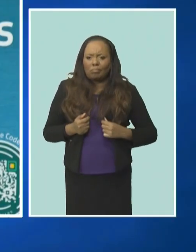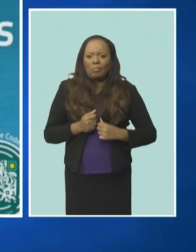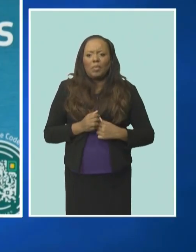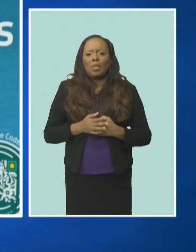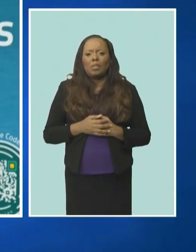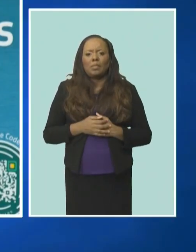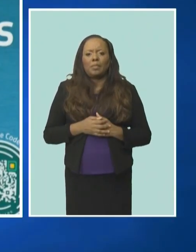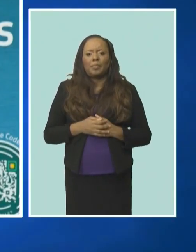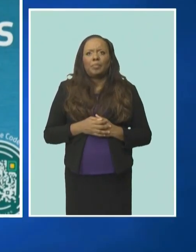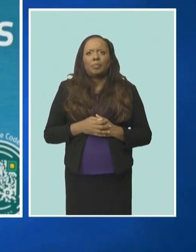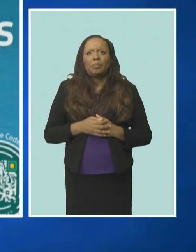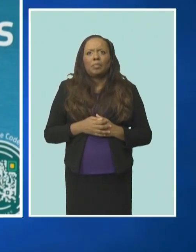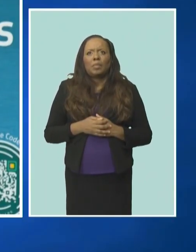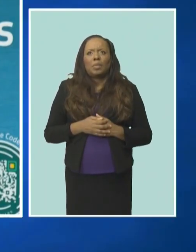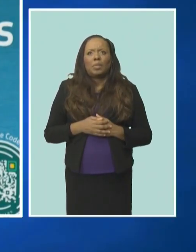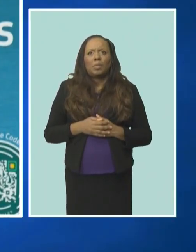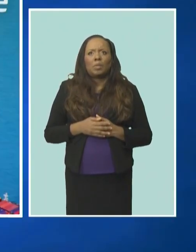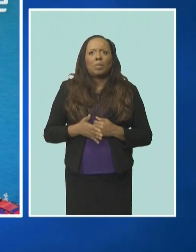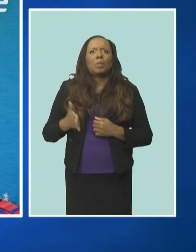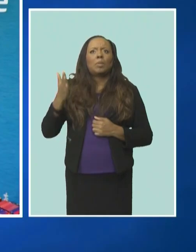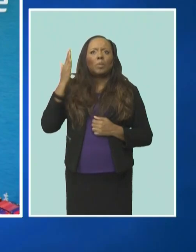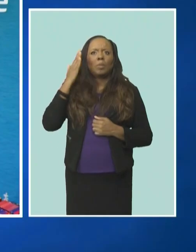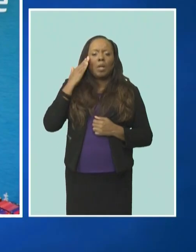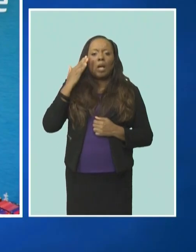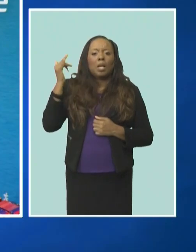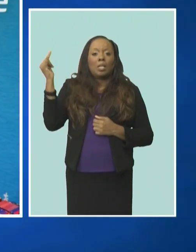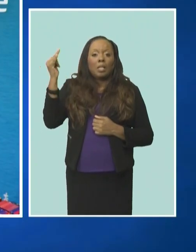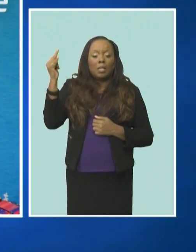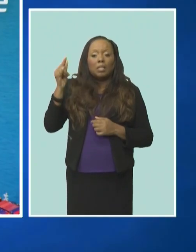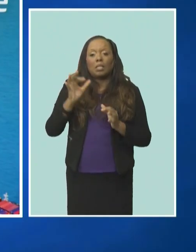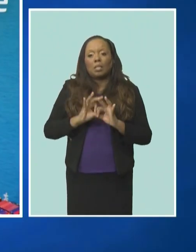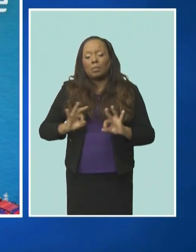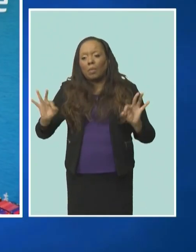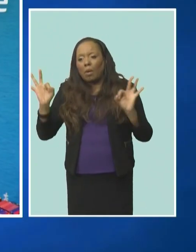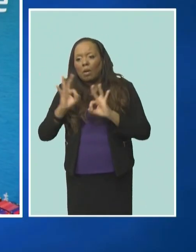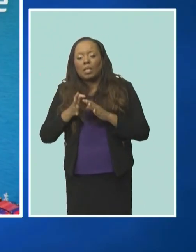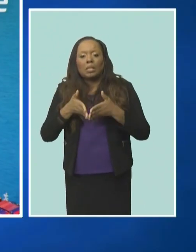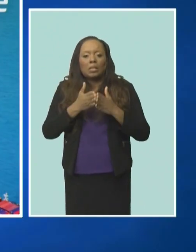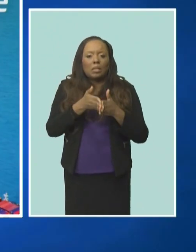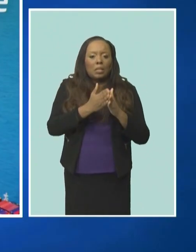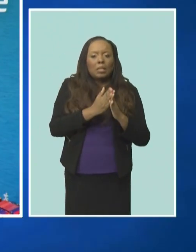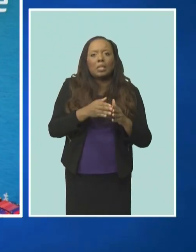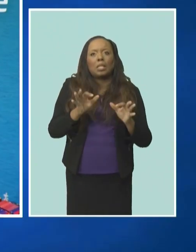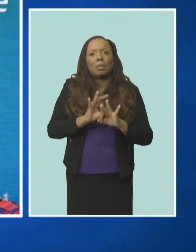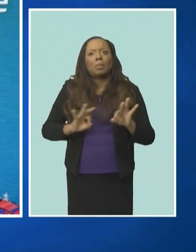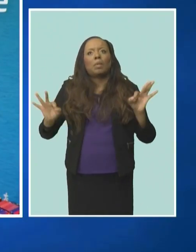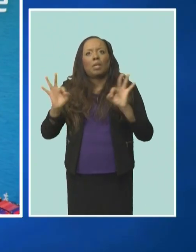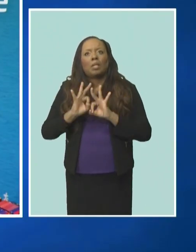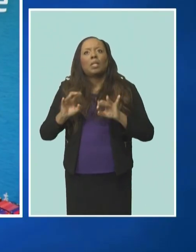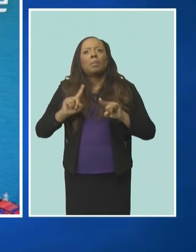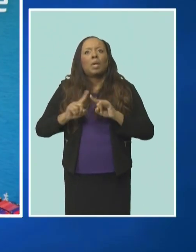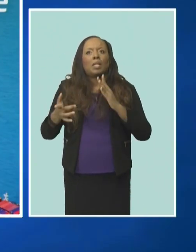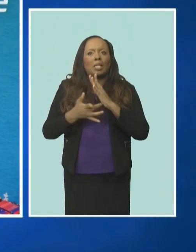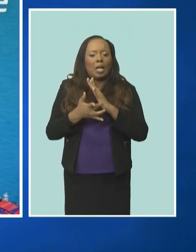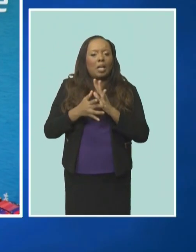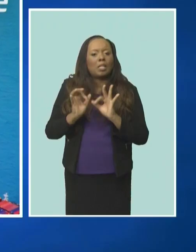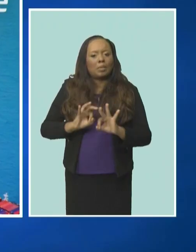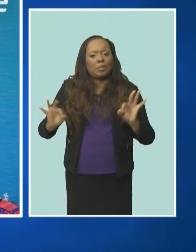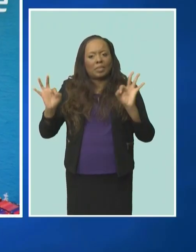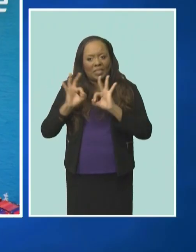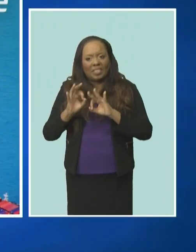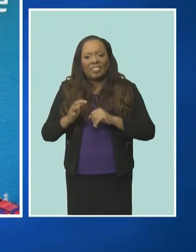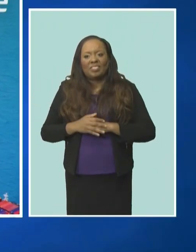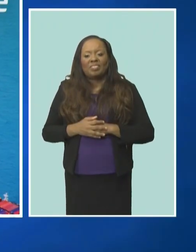air links are important, the sea link is important, and that is coming. He says both the airline and